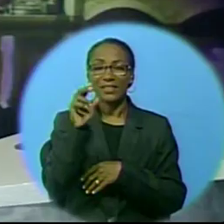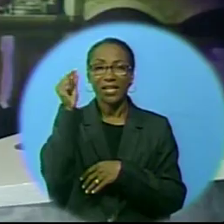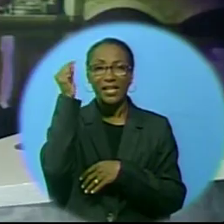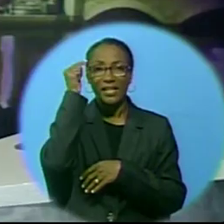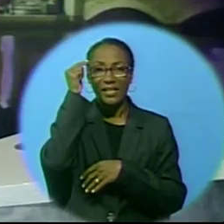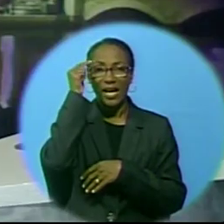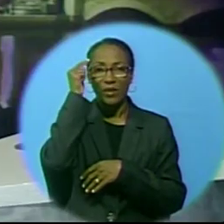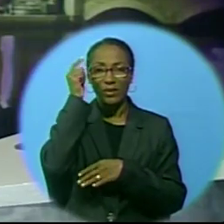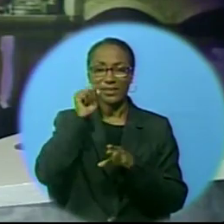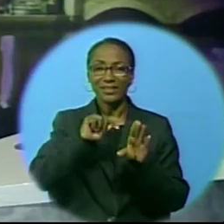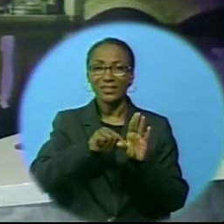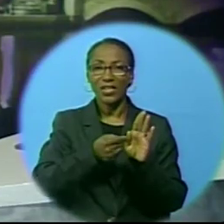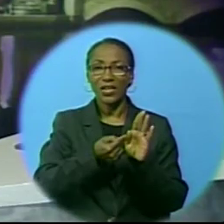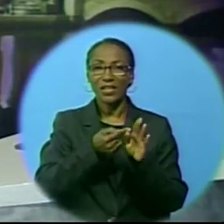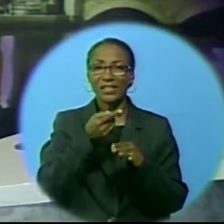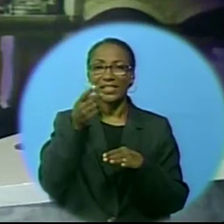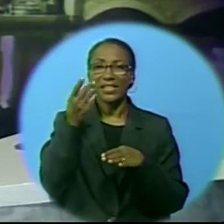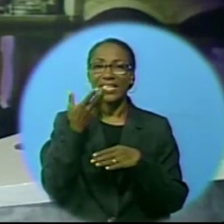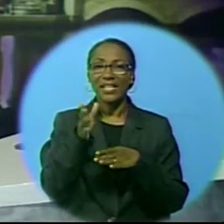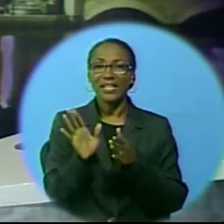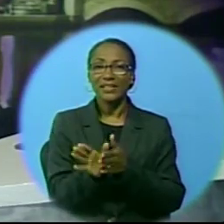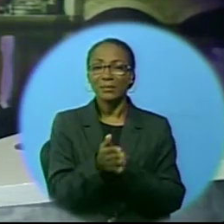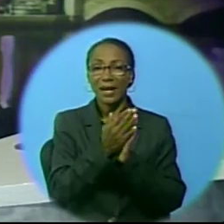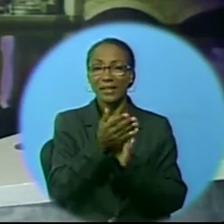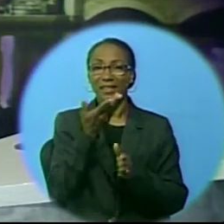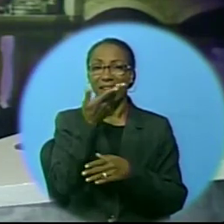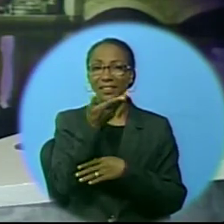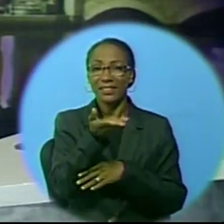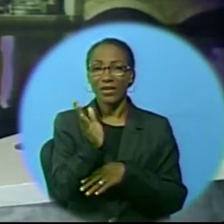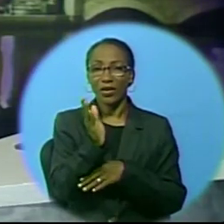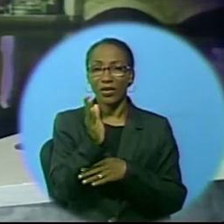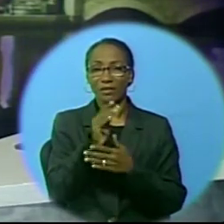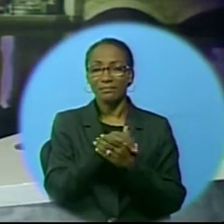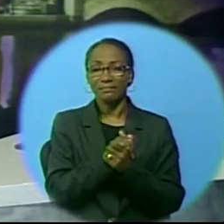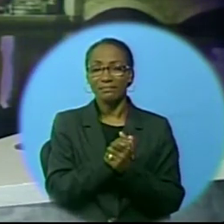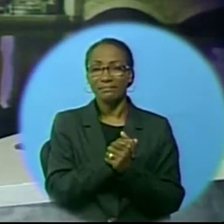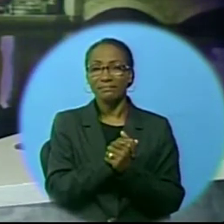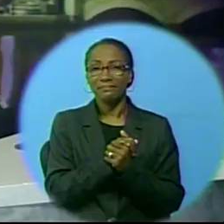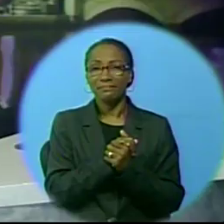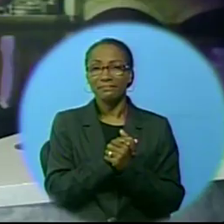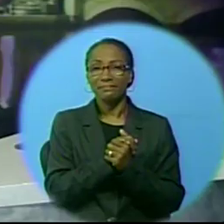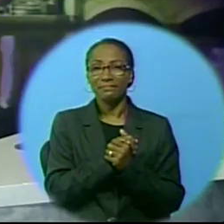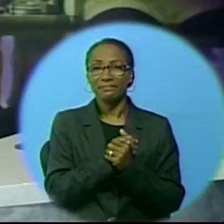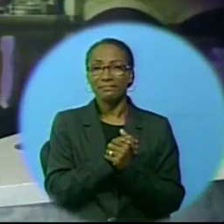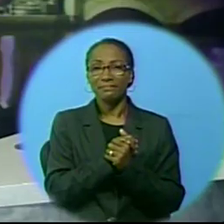told CBC Sports how impressed he was with the attitude of the present players.